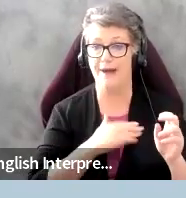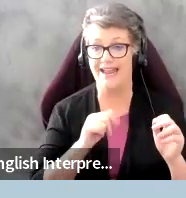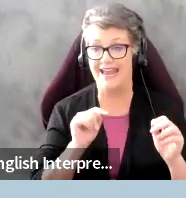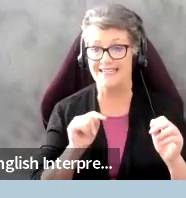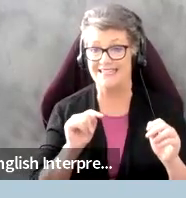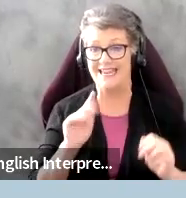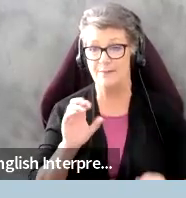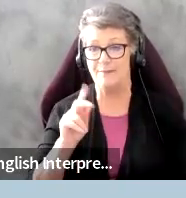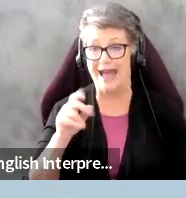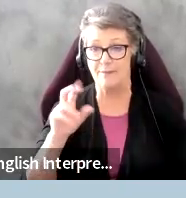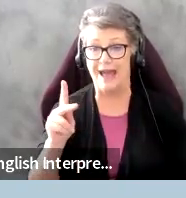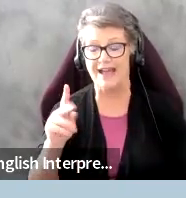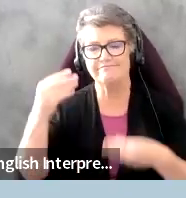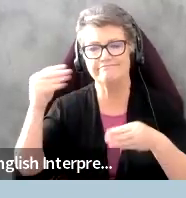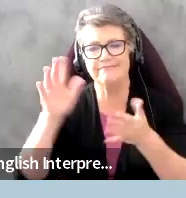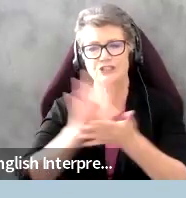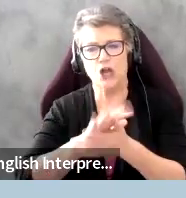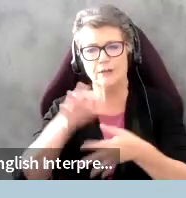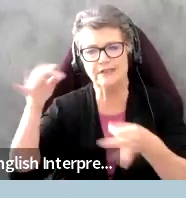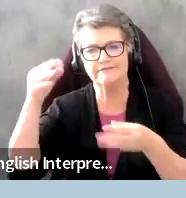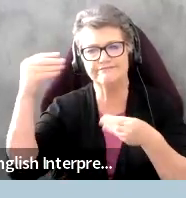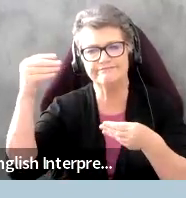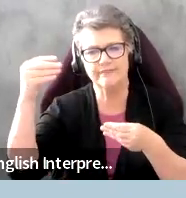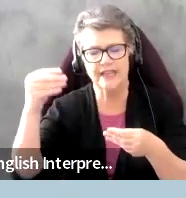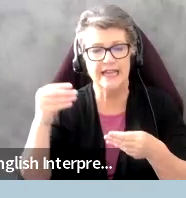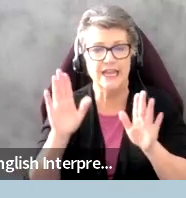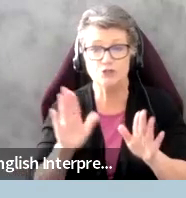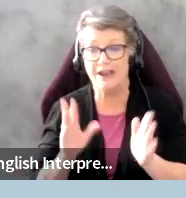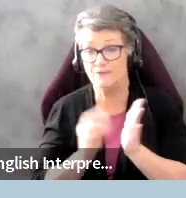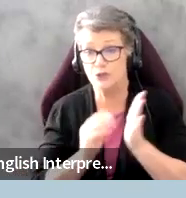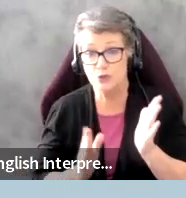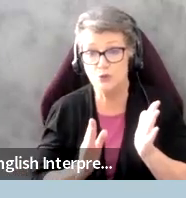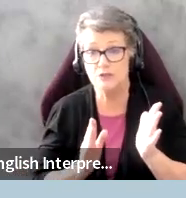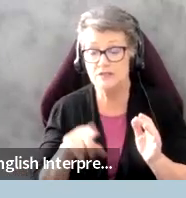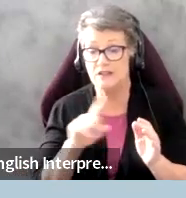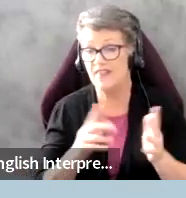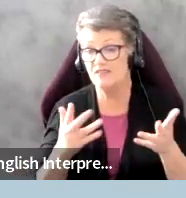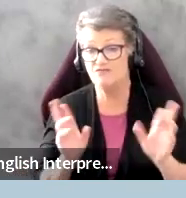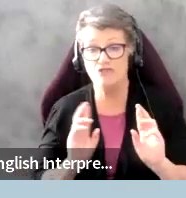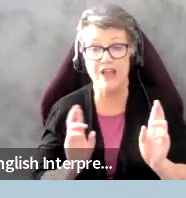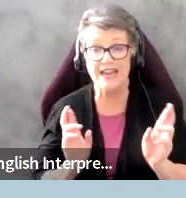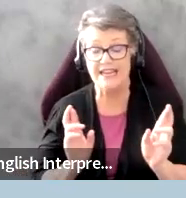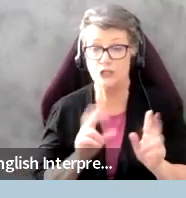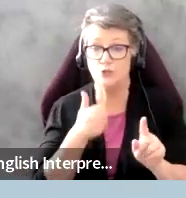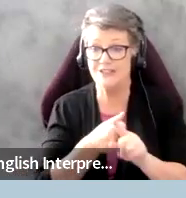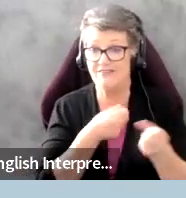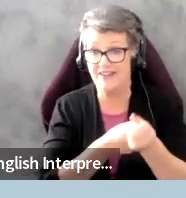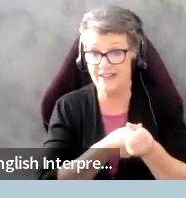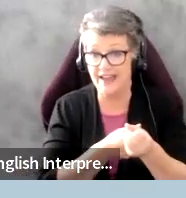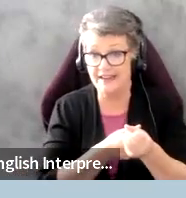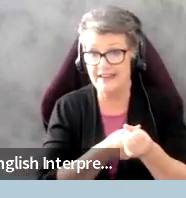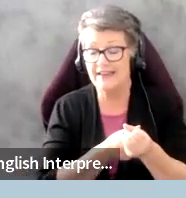Backpack. It's just a one-page document, and it's great for students who are ready to self-advocate